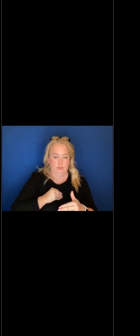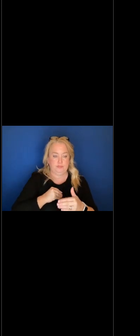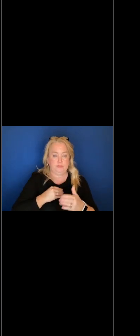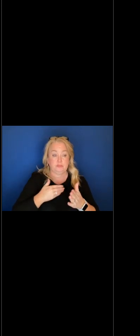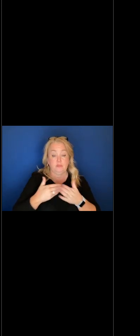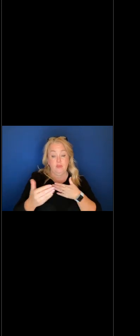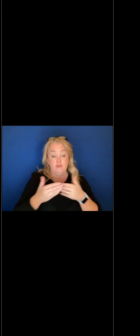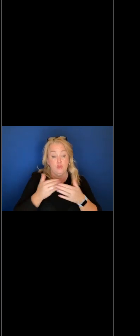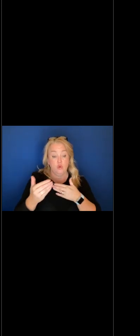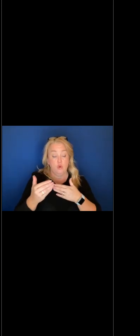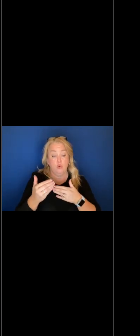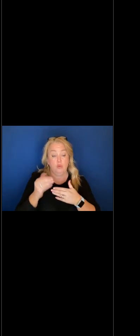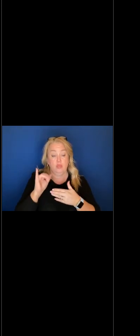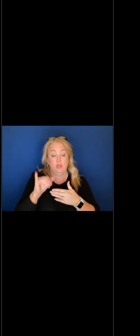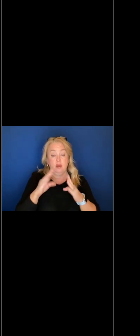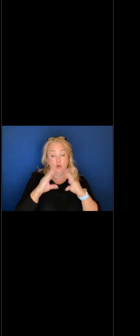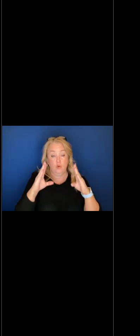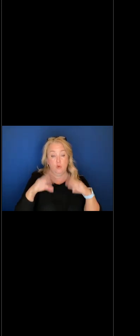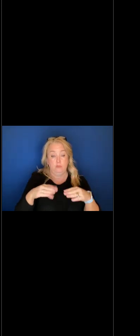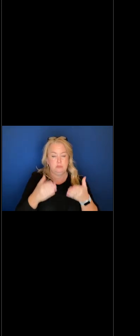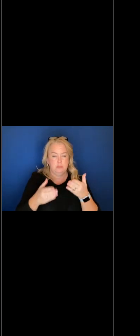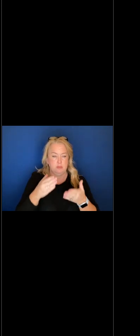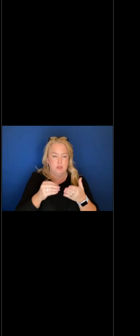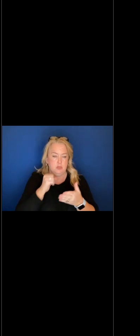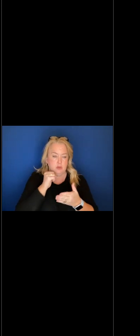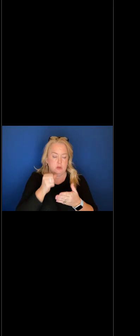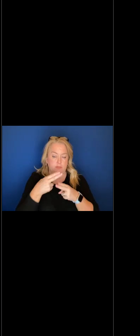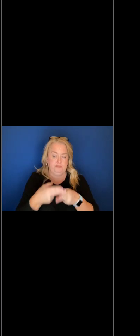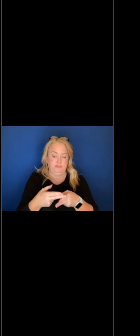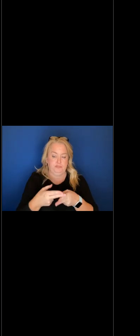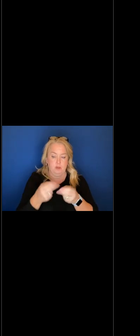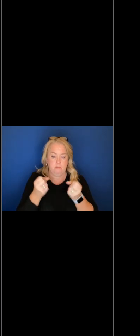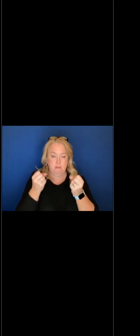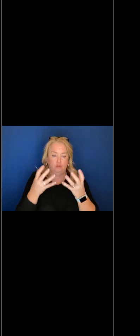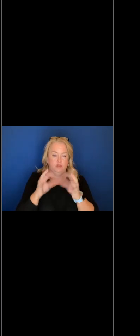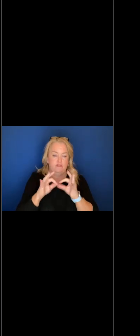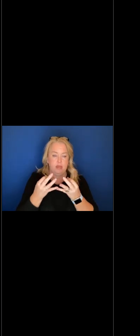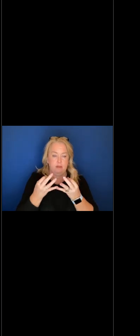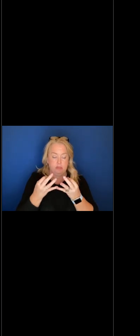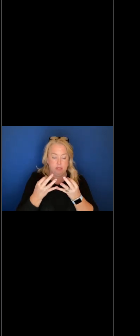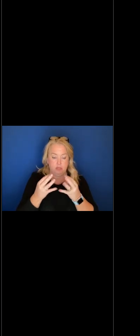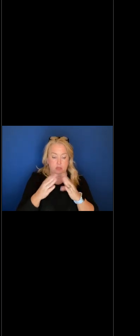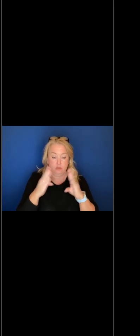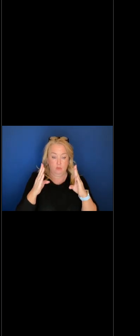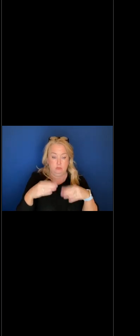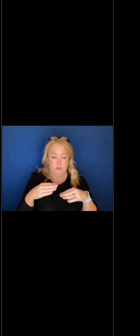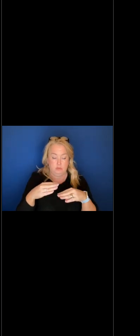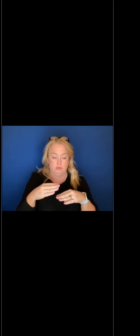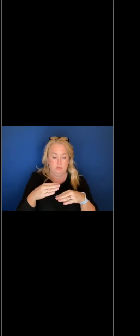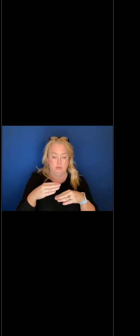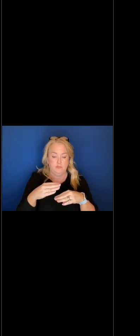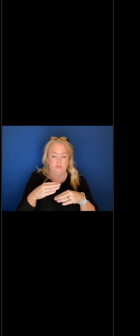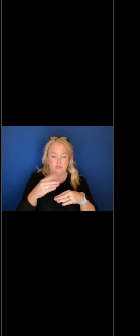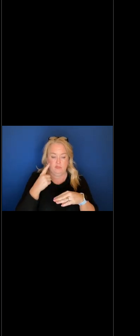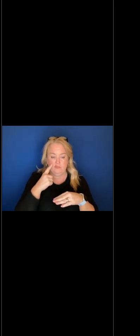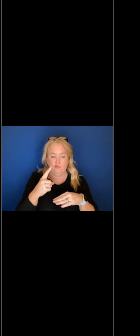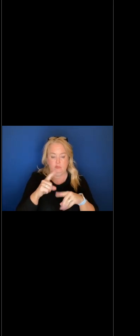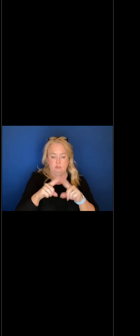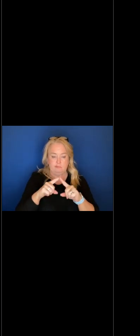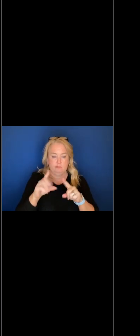though such homes may not be considered multifamily dwellings under various